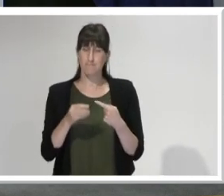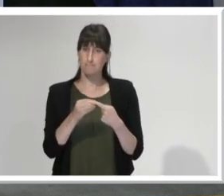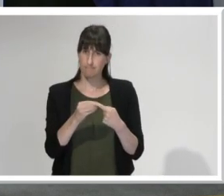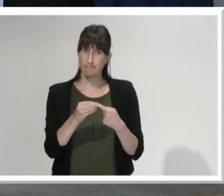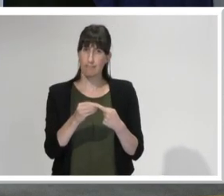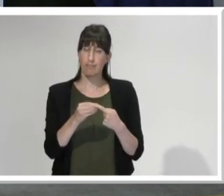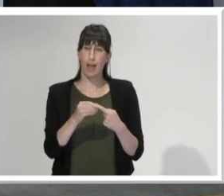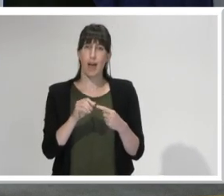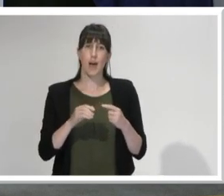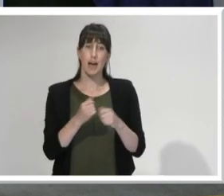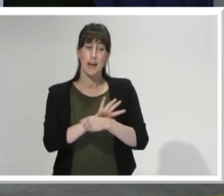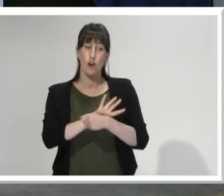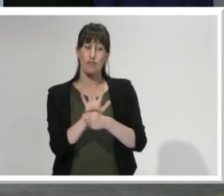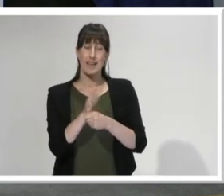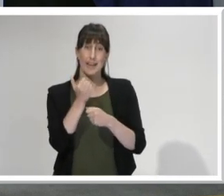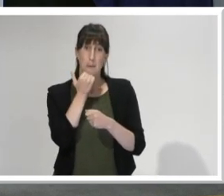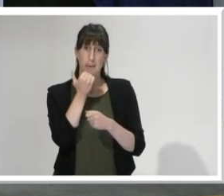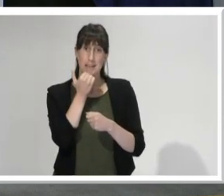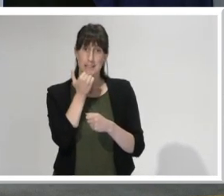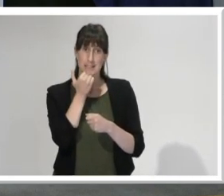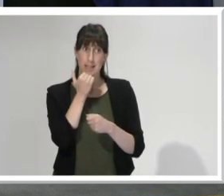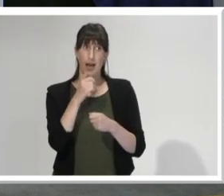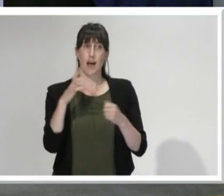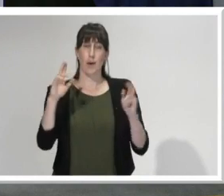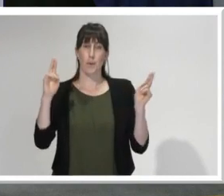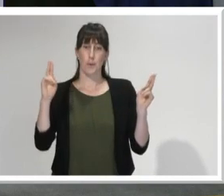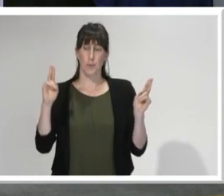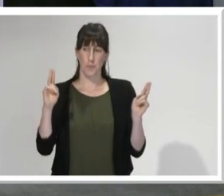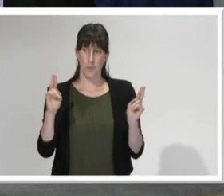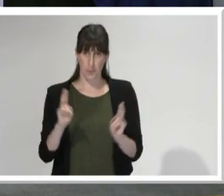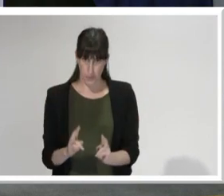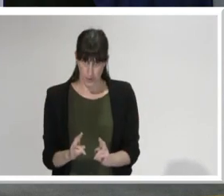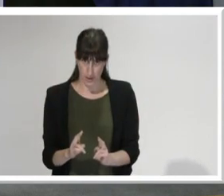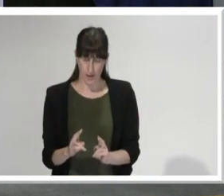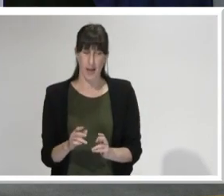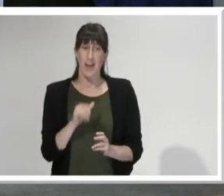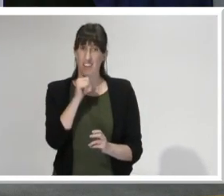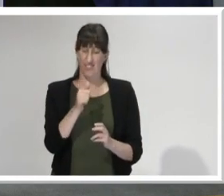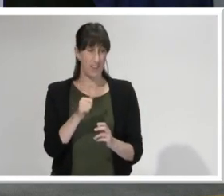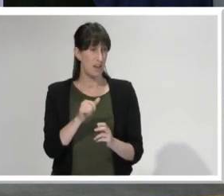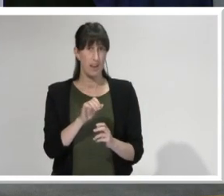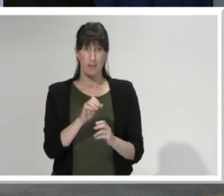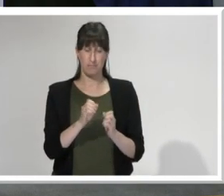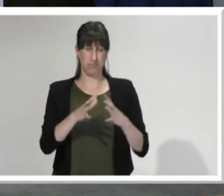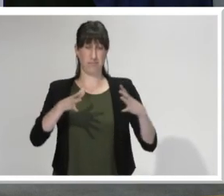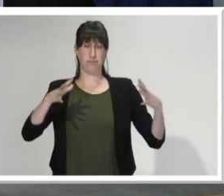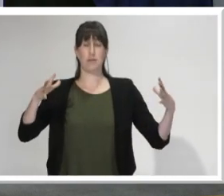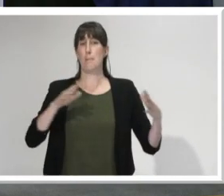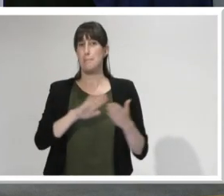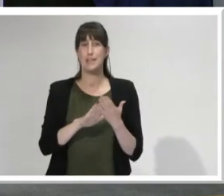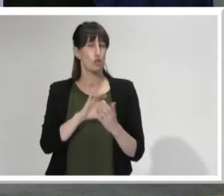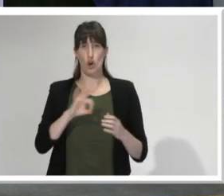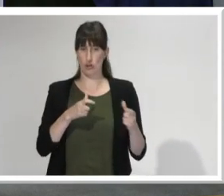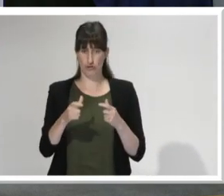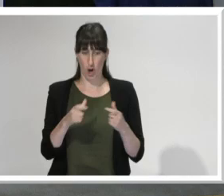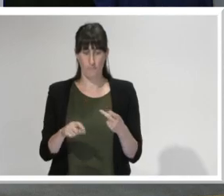growth that tells us that you've lost control? Are we seeing indicators of widespread community transmission? Are we